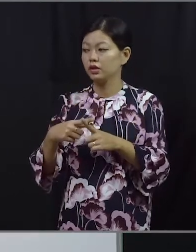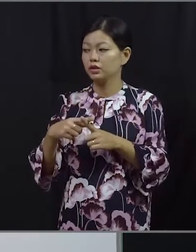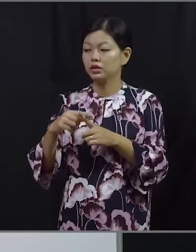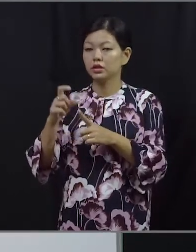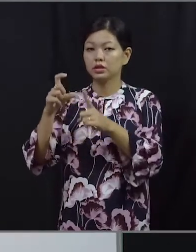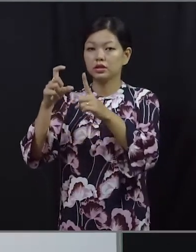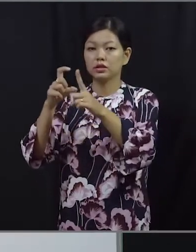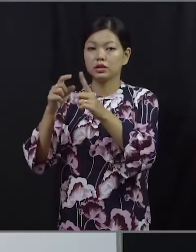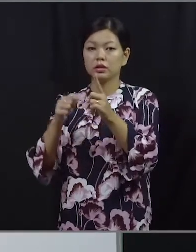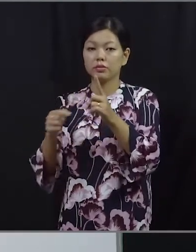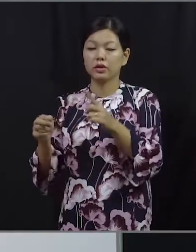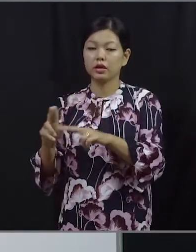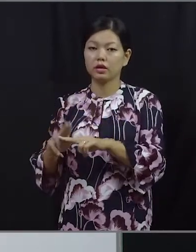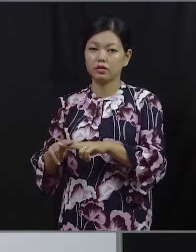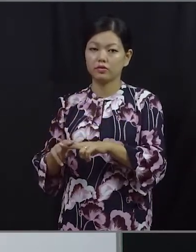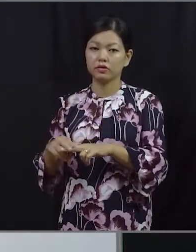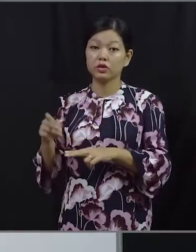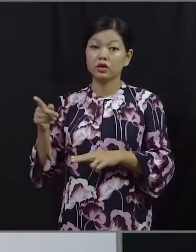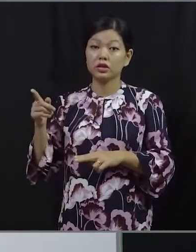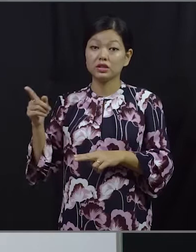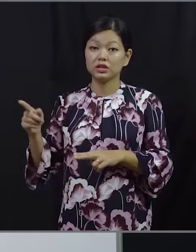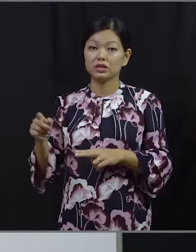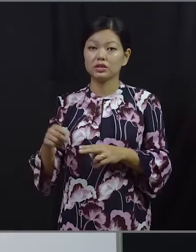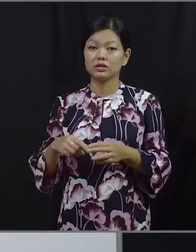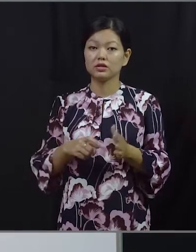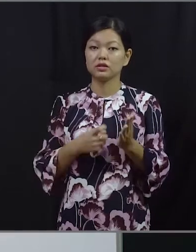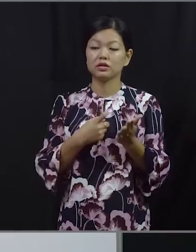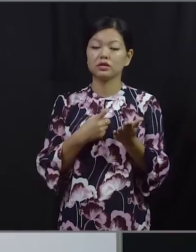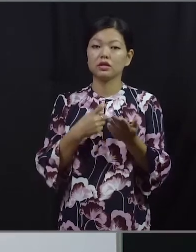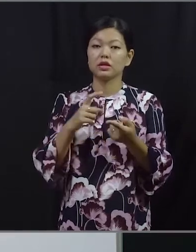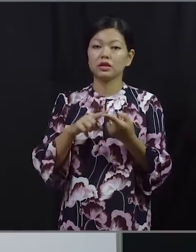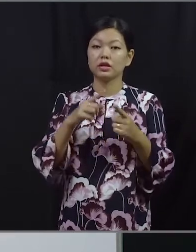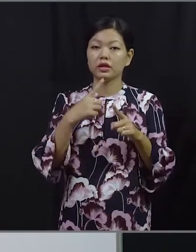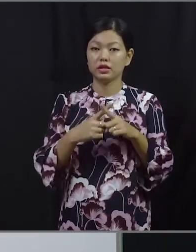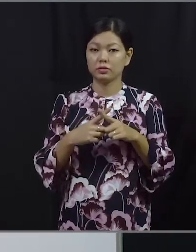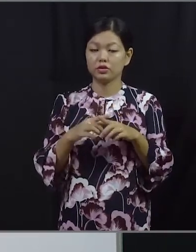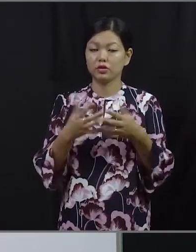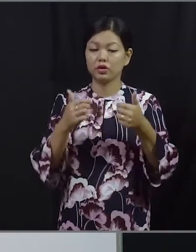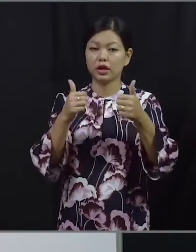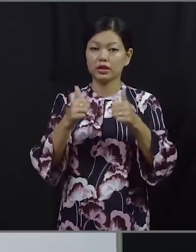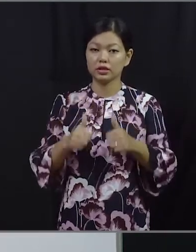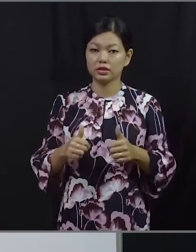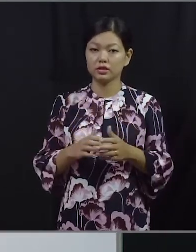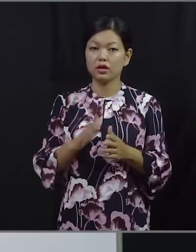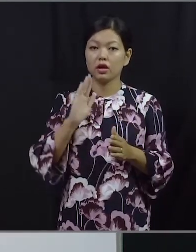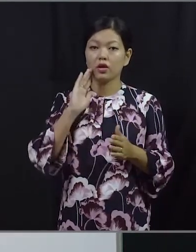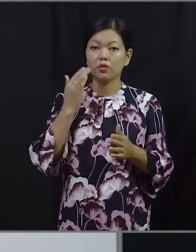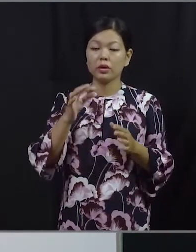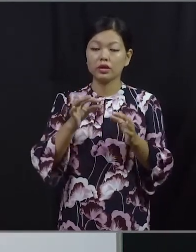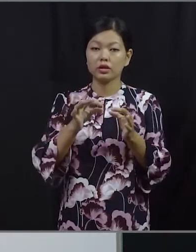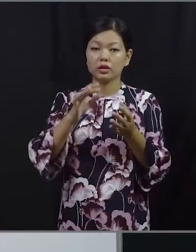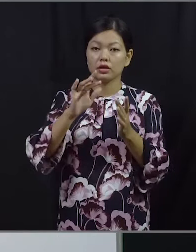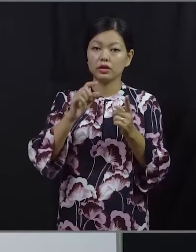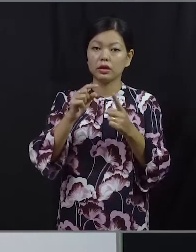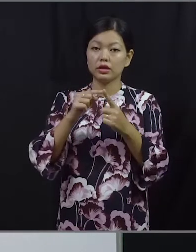now. So this is the expression for the magnification of the simple microscope when the image is formed at least distance of